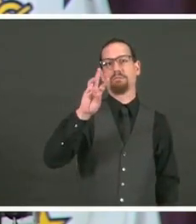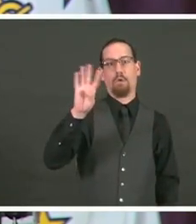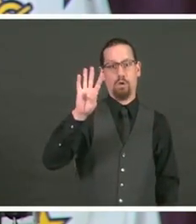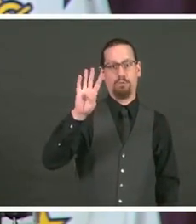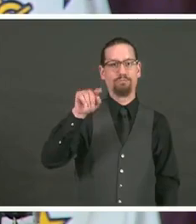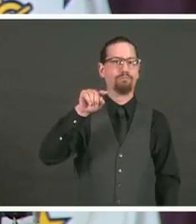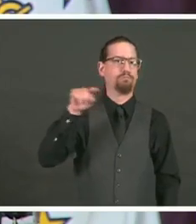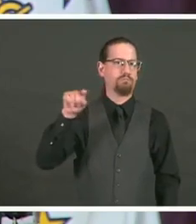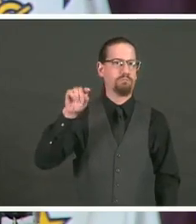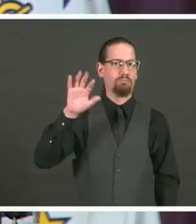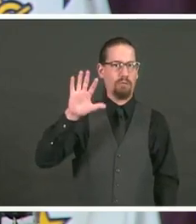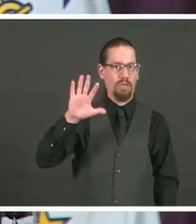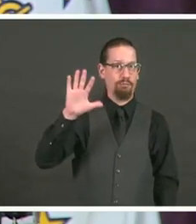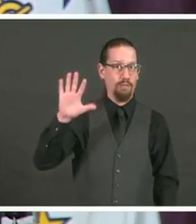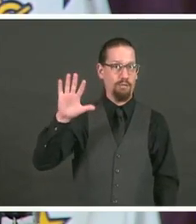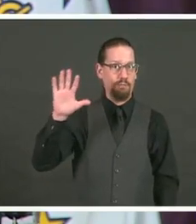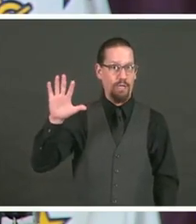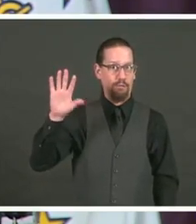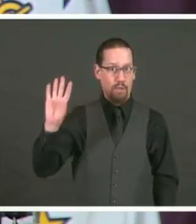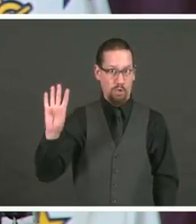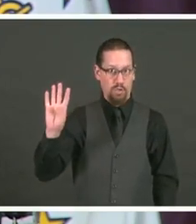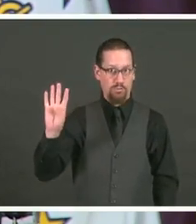764-5554.